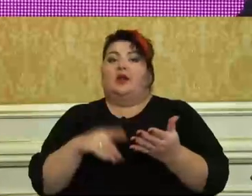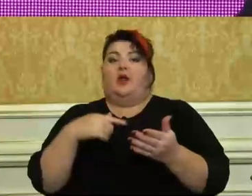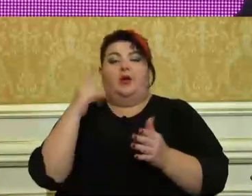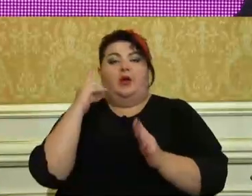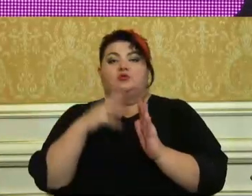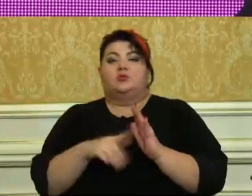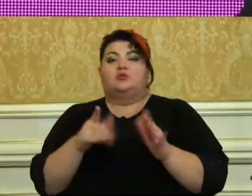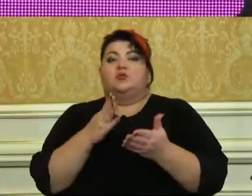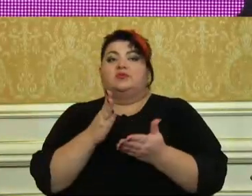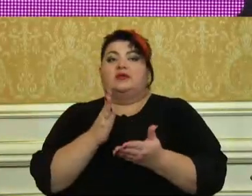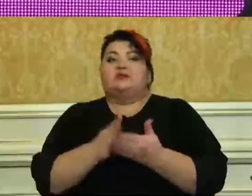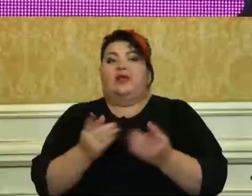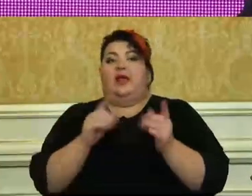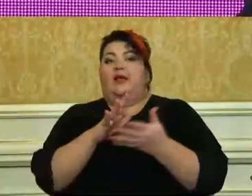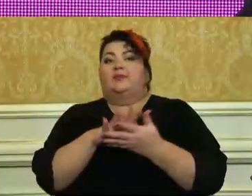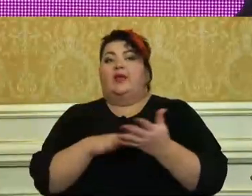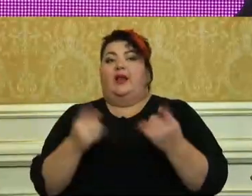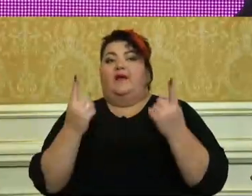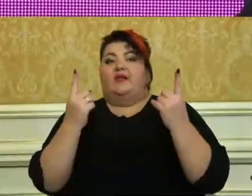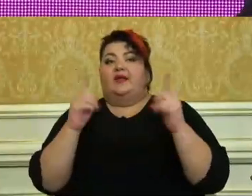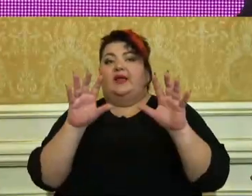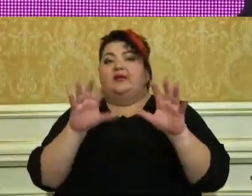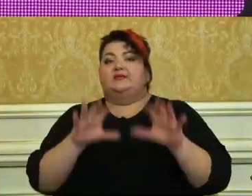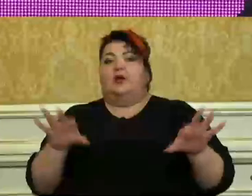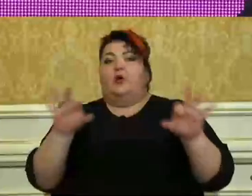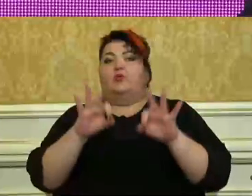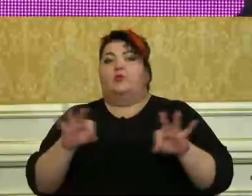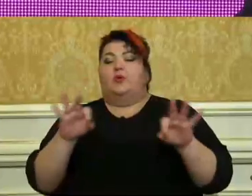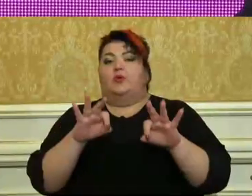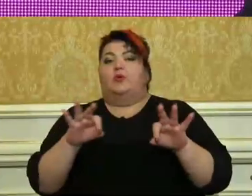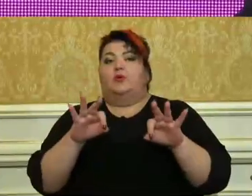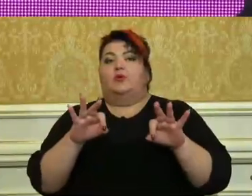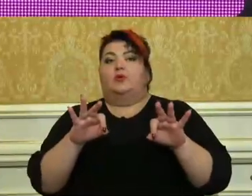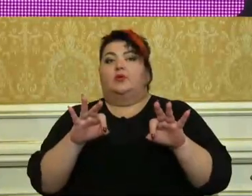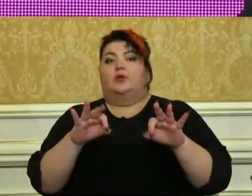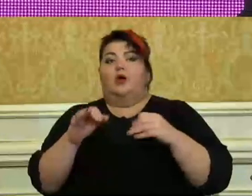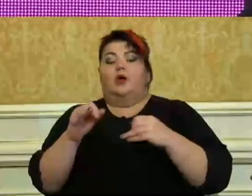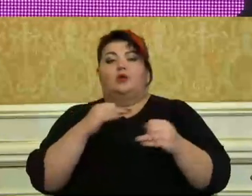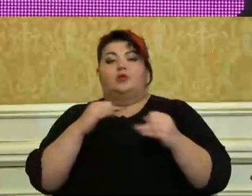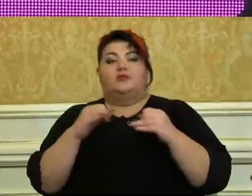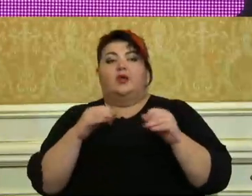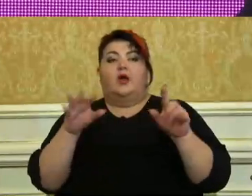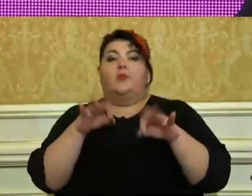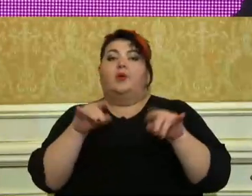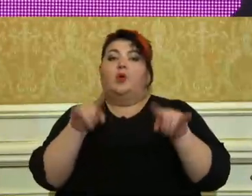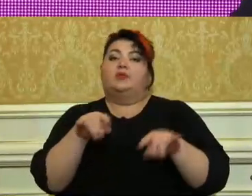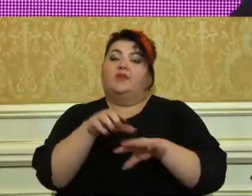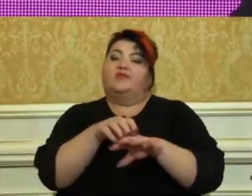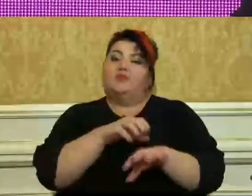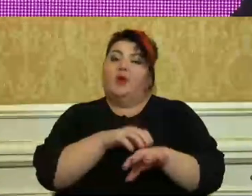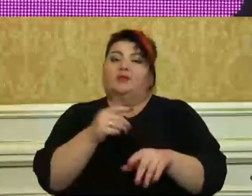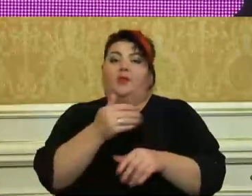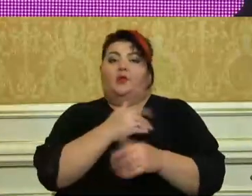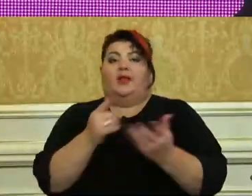in the nearest future? Because we do understand we have a great law about quotas from the